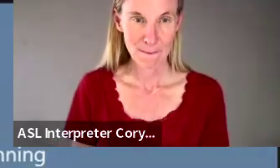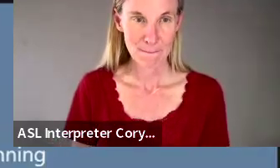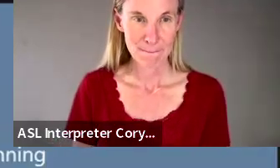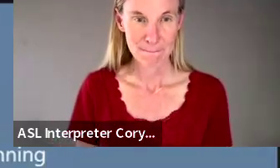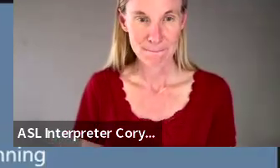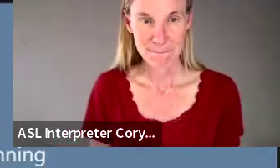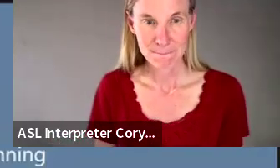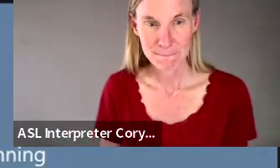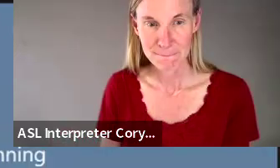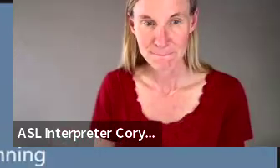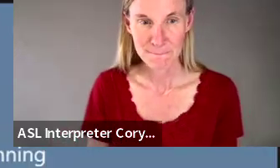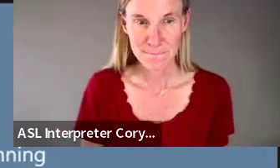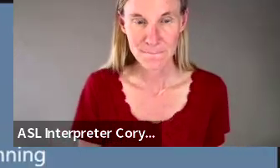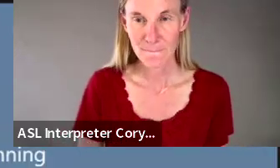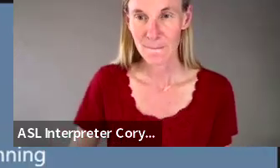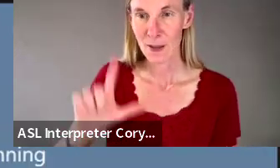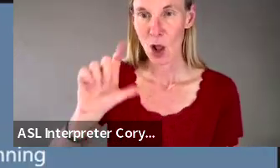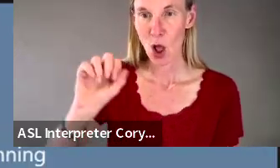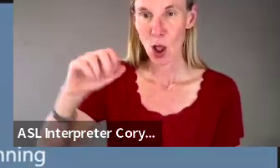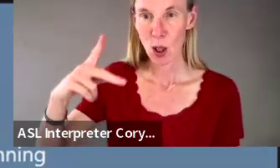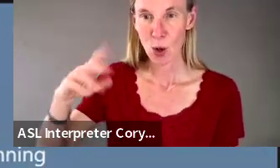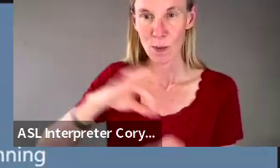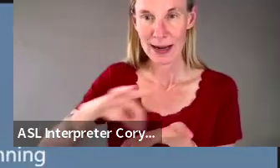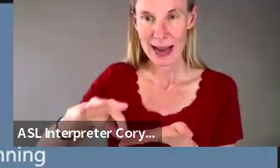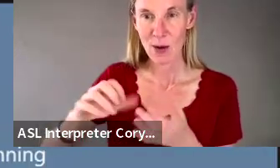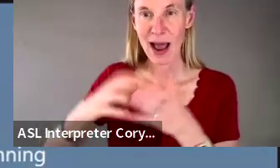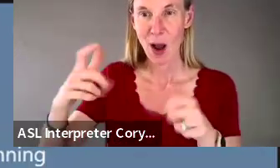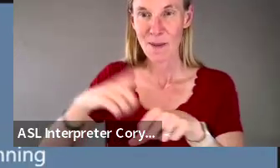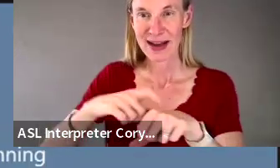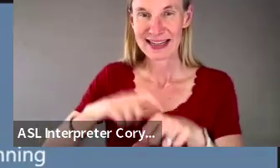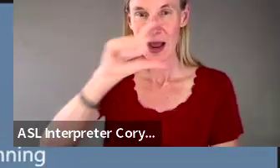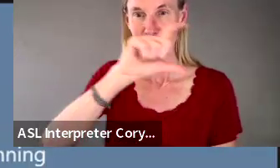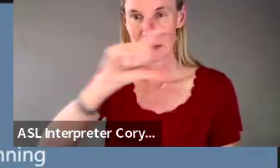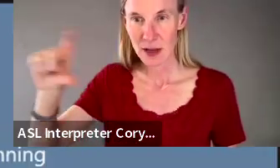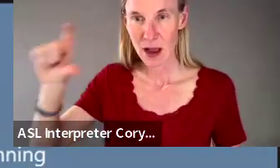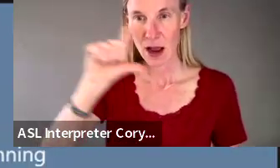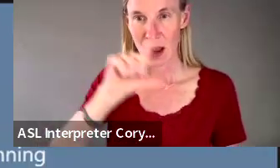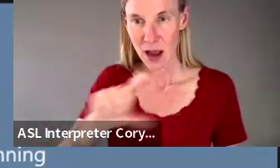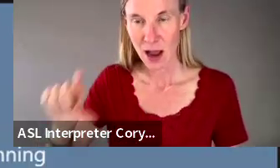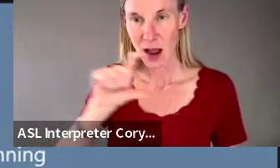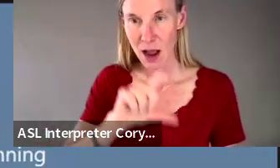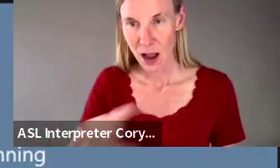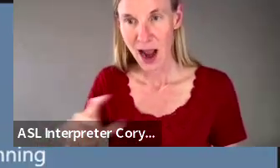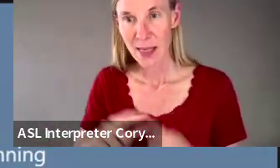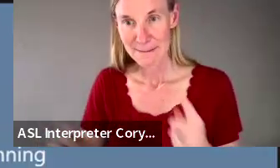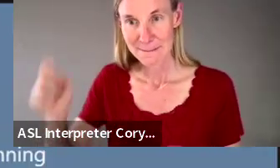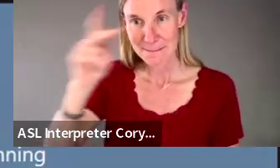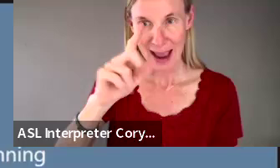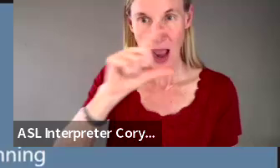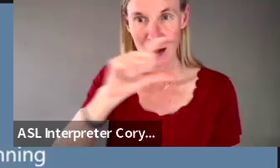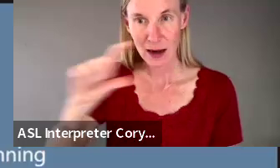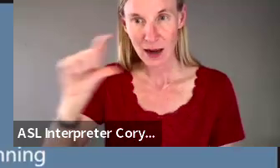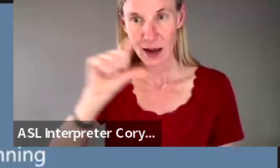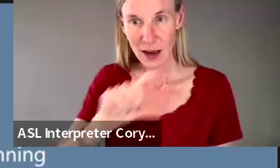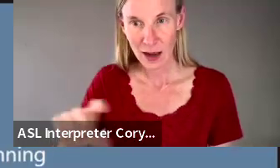The loop count is the number of times the scan will cycle through items on the screen before stopping. By increasing